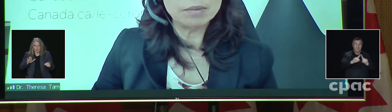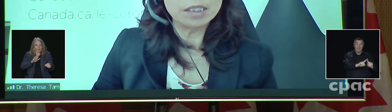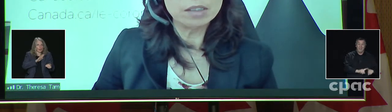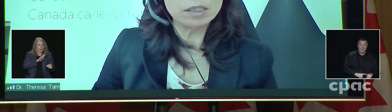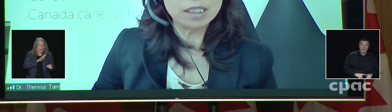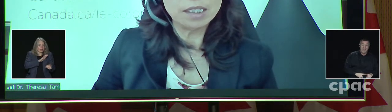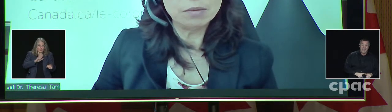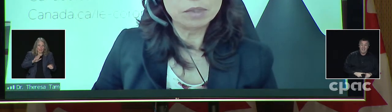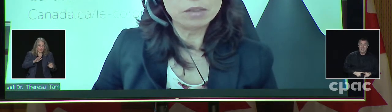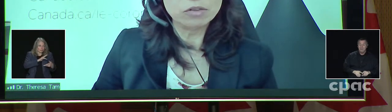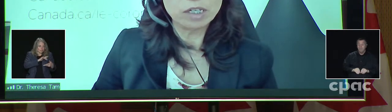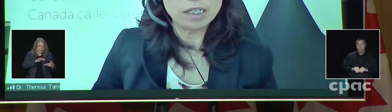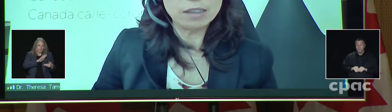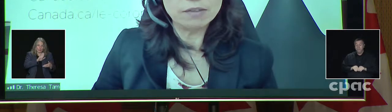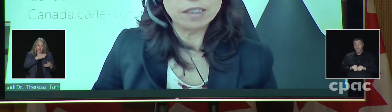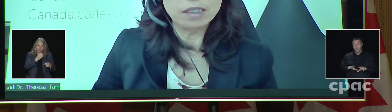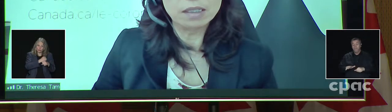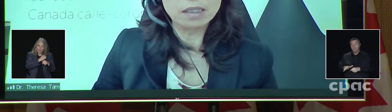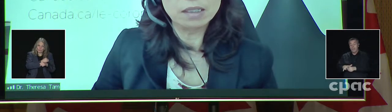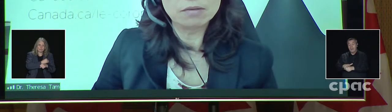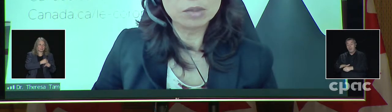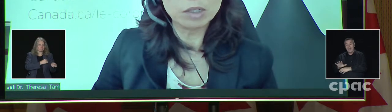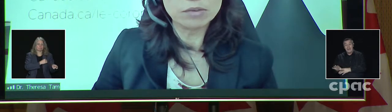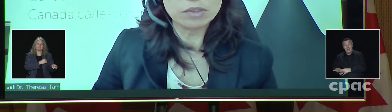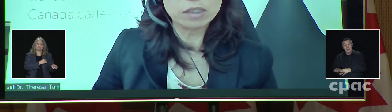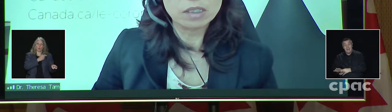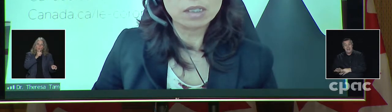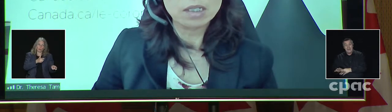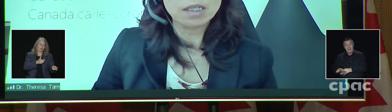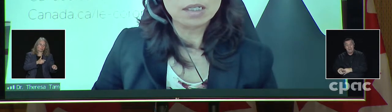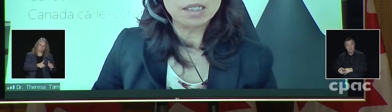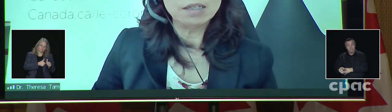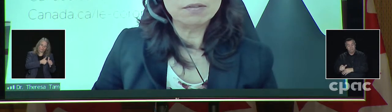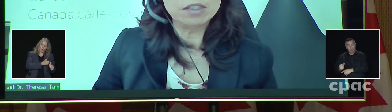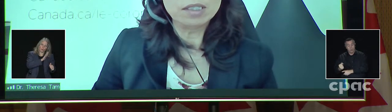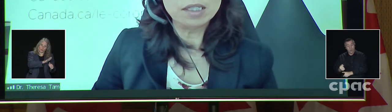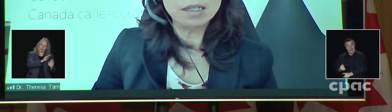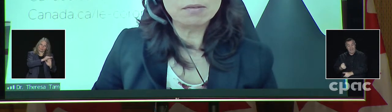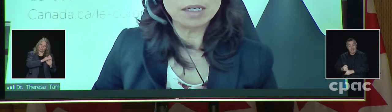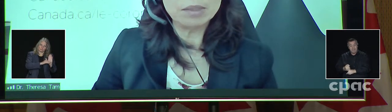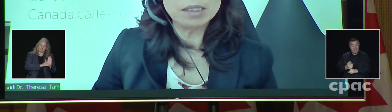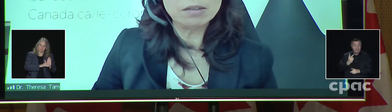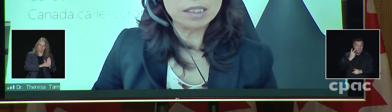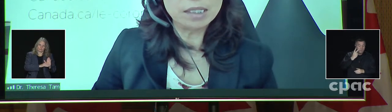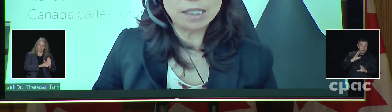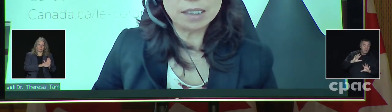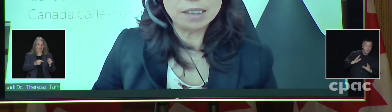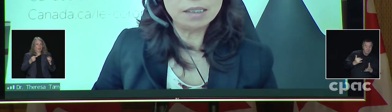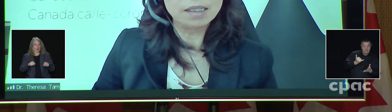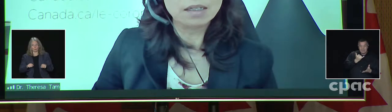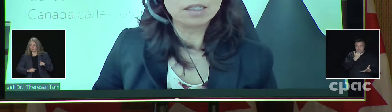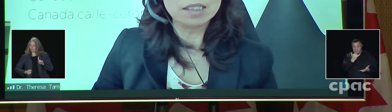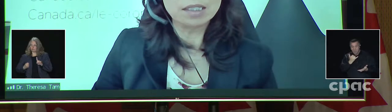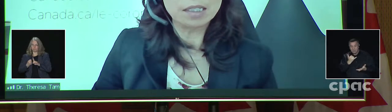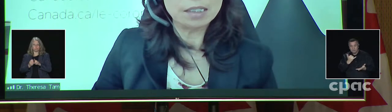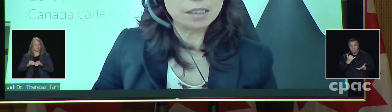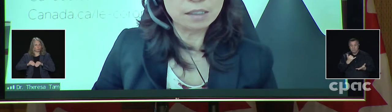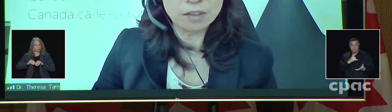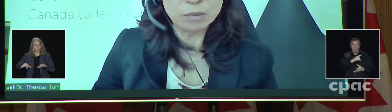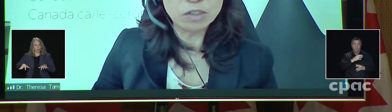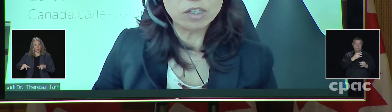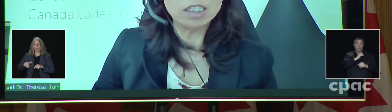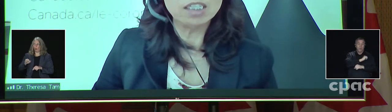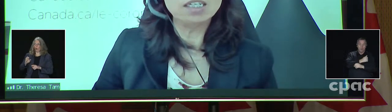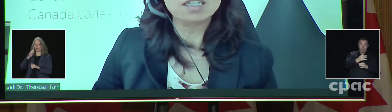epidemiology absolutely will drive the response. And if you're seeing a rapid increase in cases, or there's a cluster